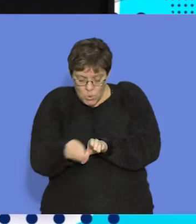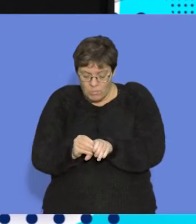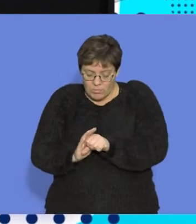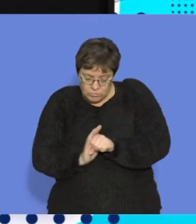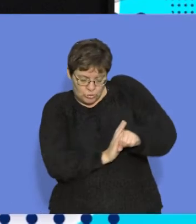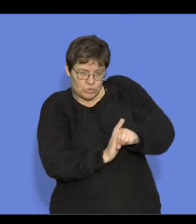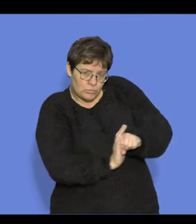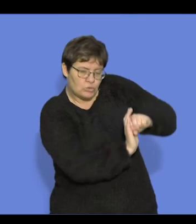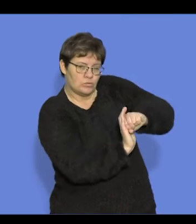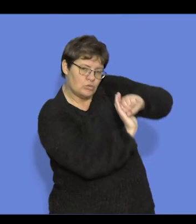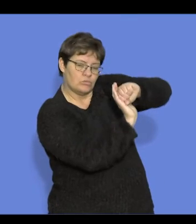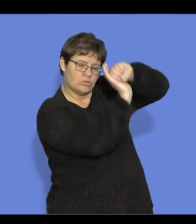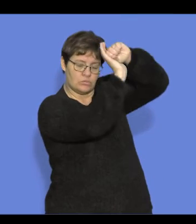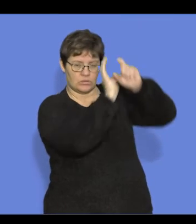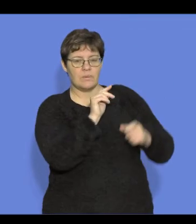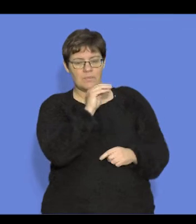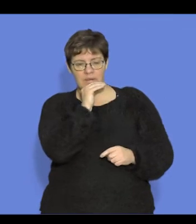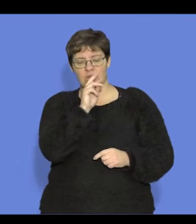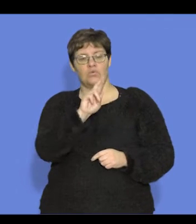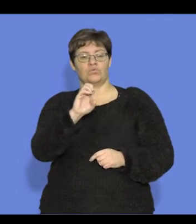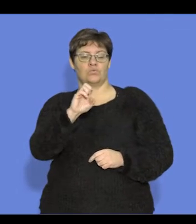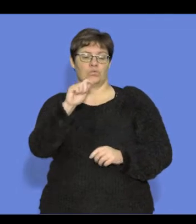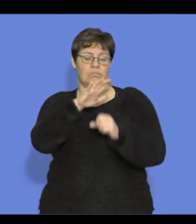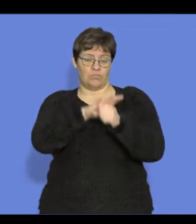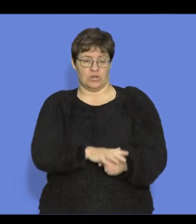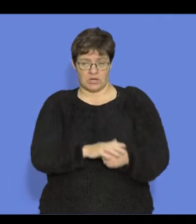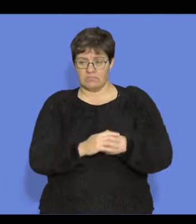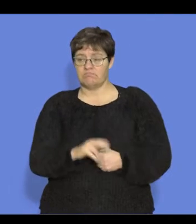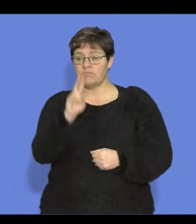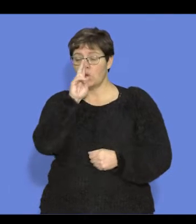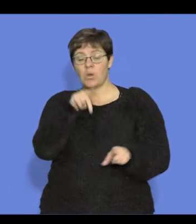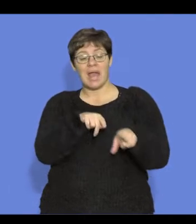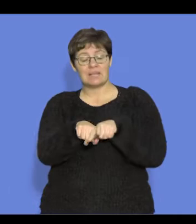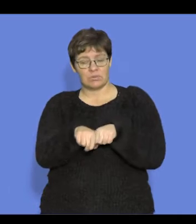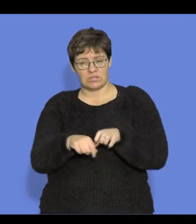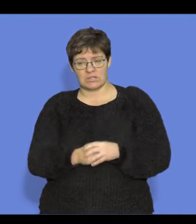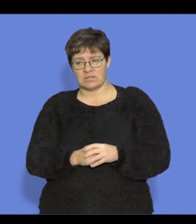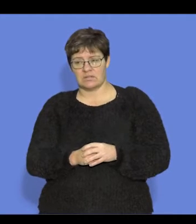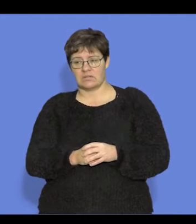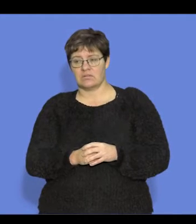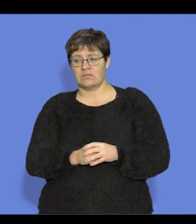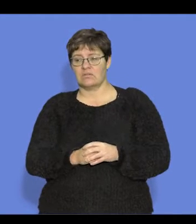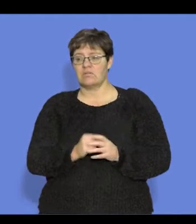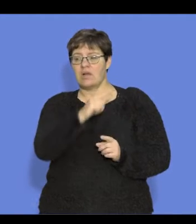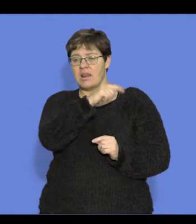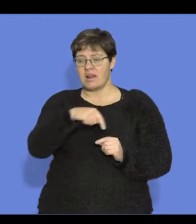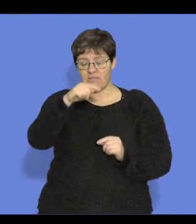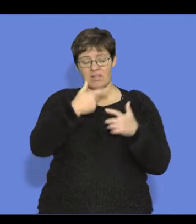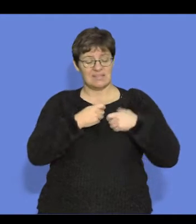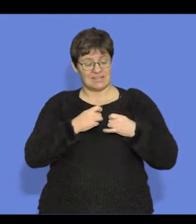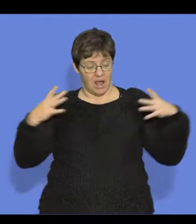we call root pressure. And if you look at this experiment, that's the level of water at the start of